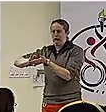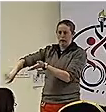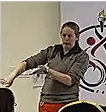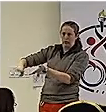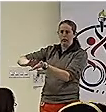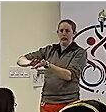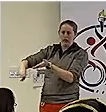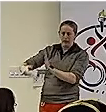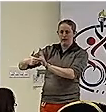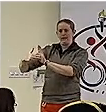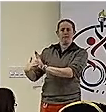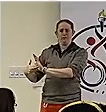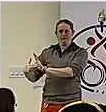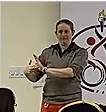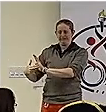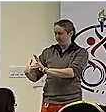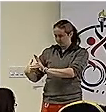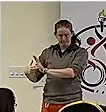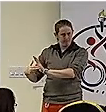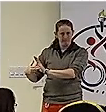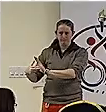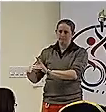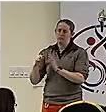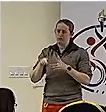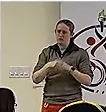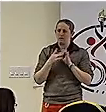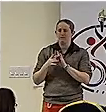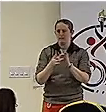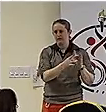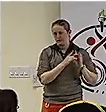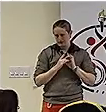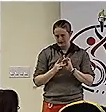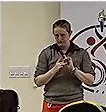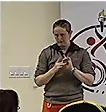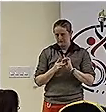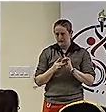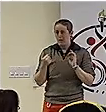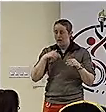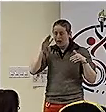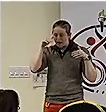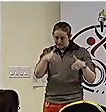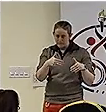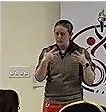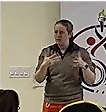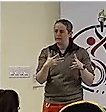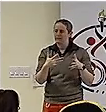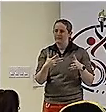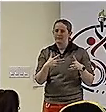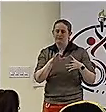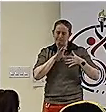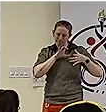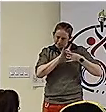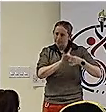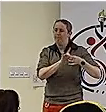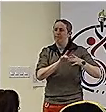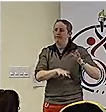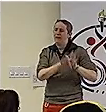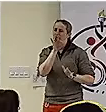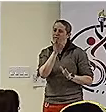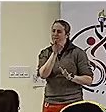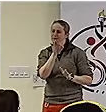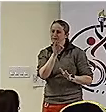I have learned to focus not on what was lost, but what was found. I believe there's a tremendous strength in